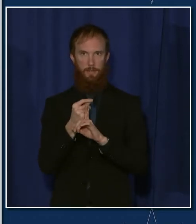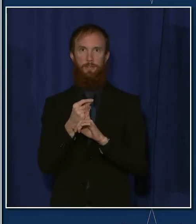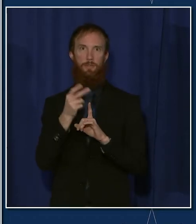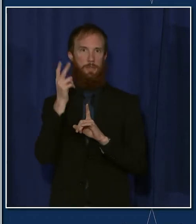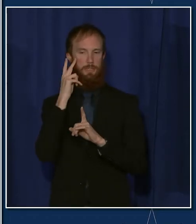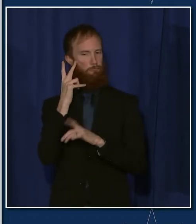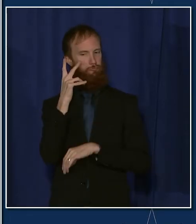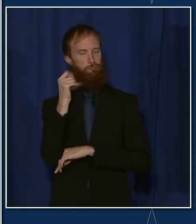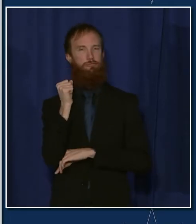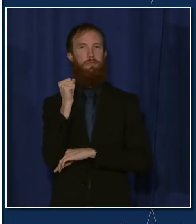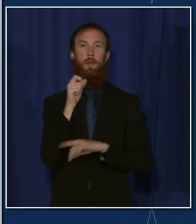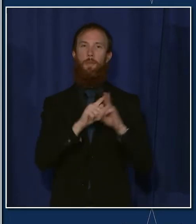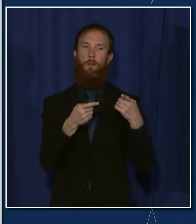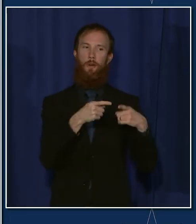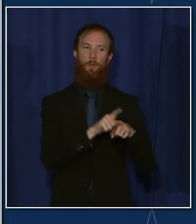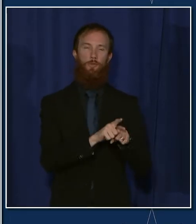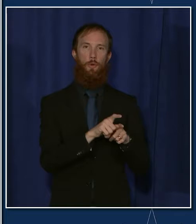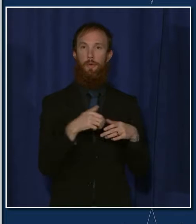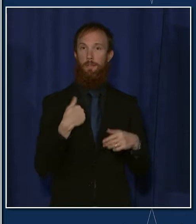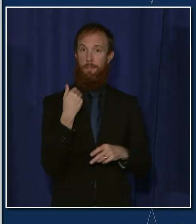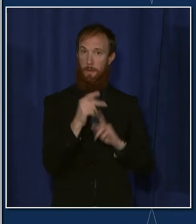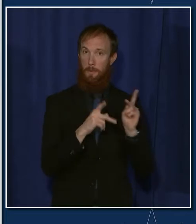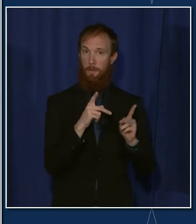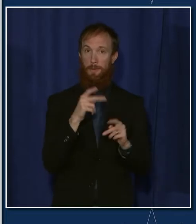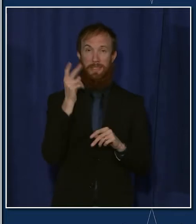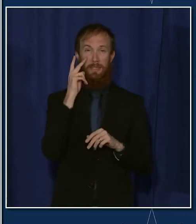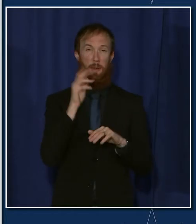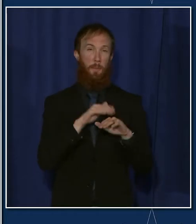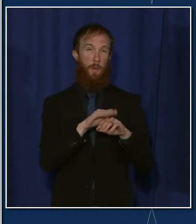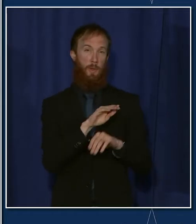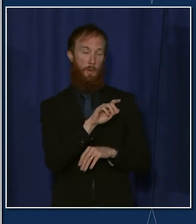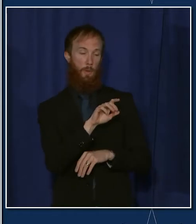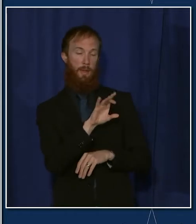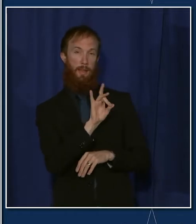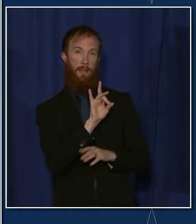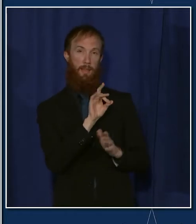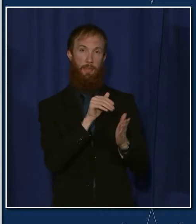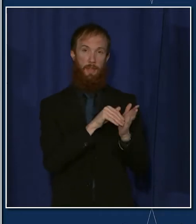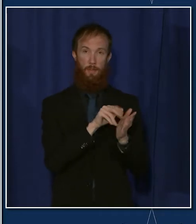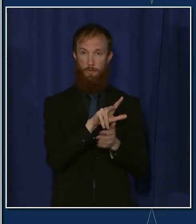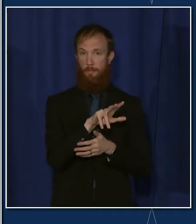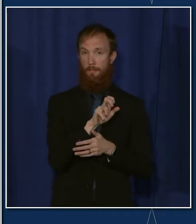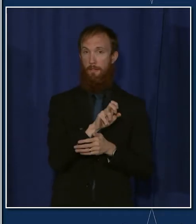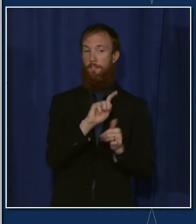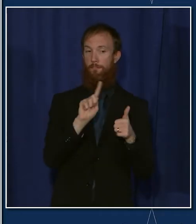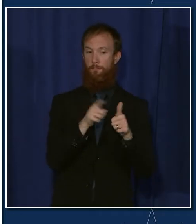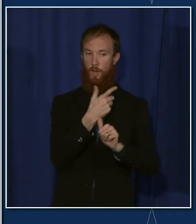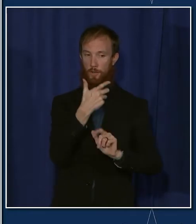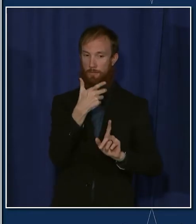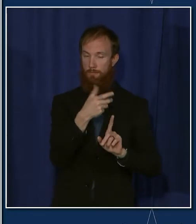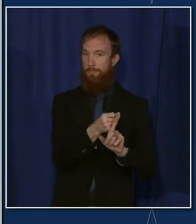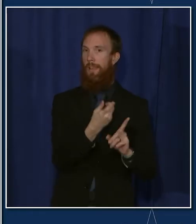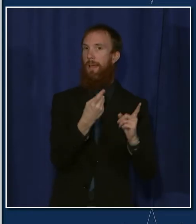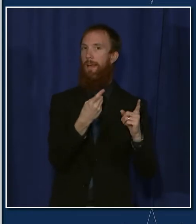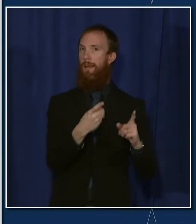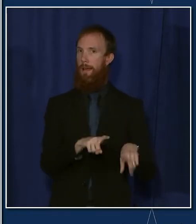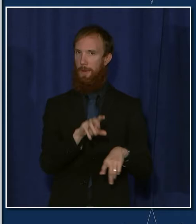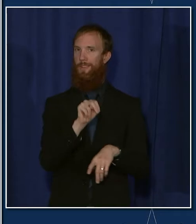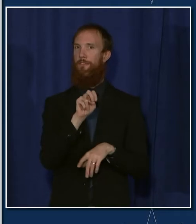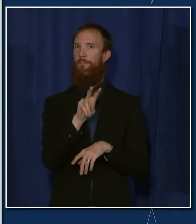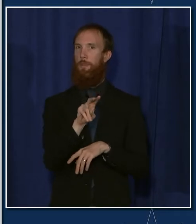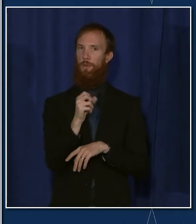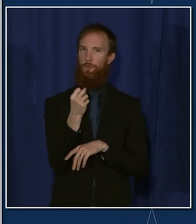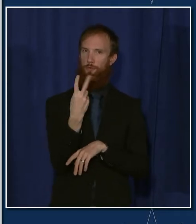youth vaccinations, we had more than 8,300 first doses of COVID vaccine on the 12th. That was our